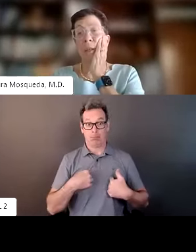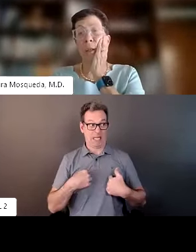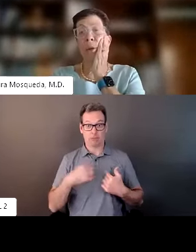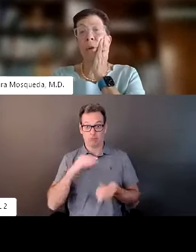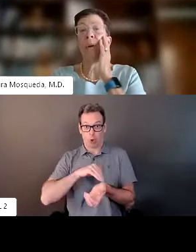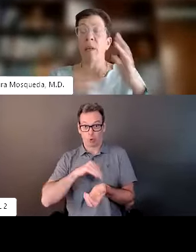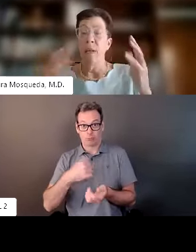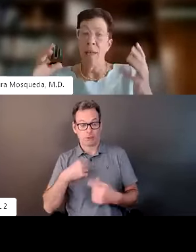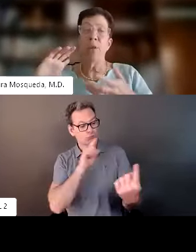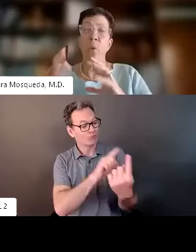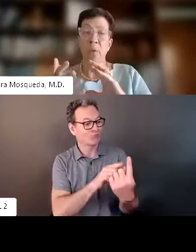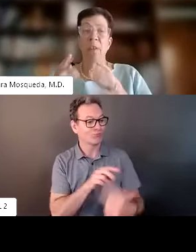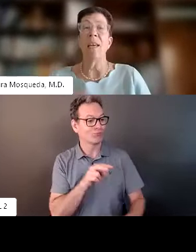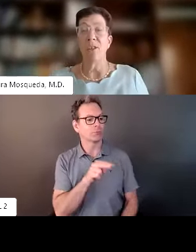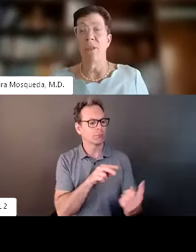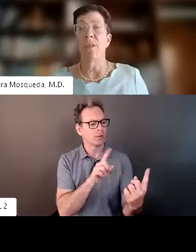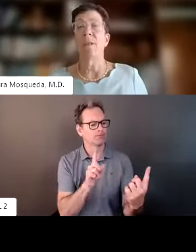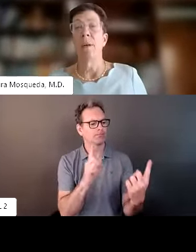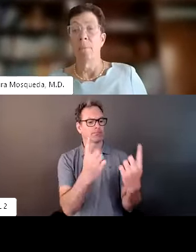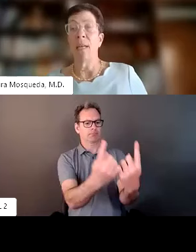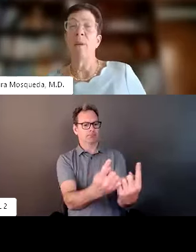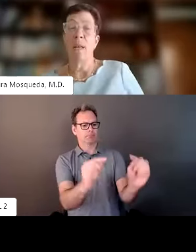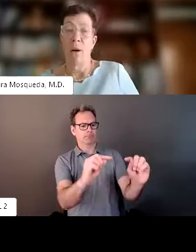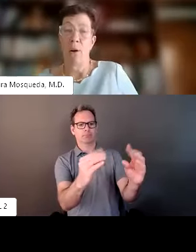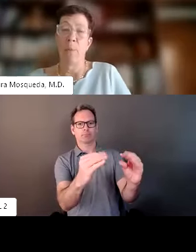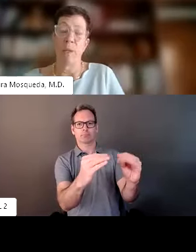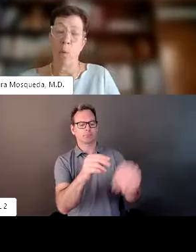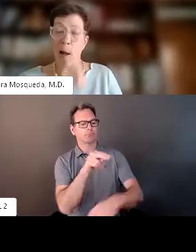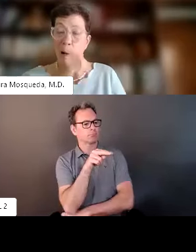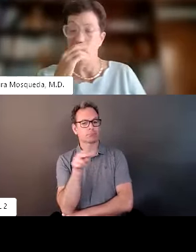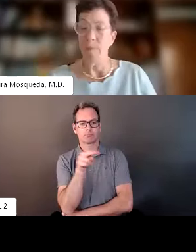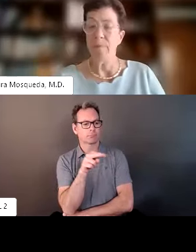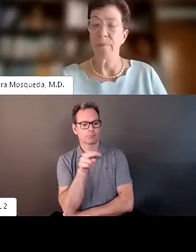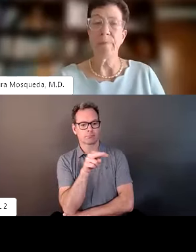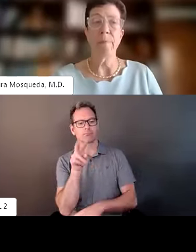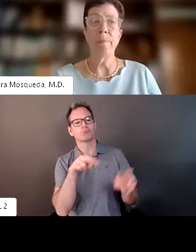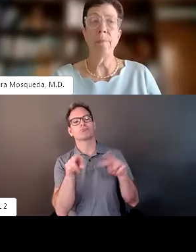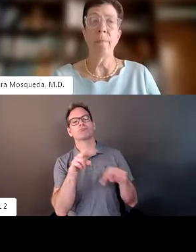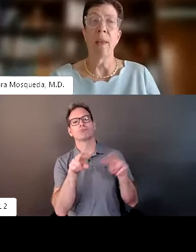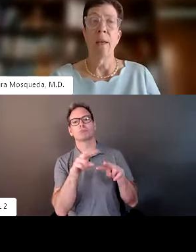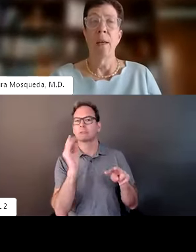gives me a clue as to what the tensions might be at home as well.